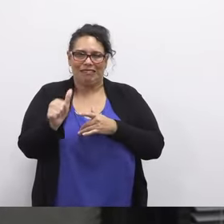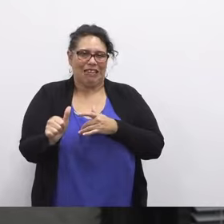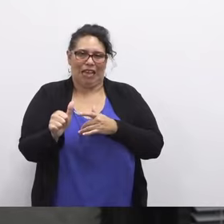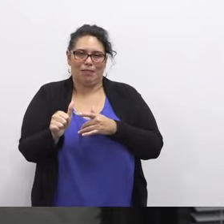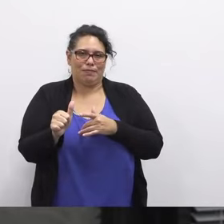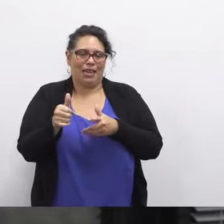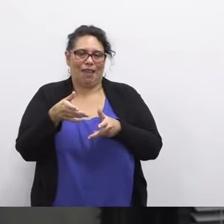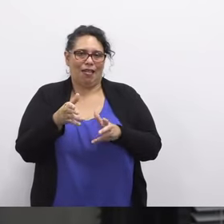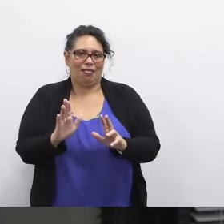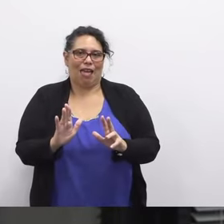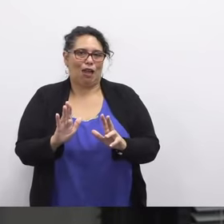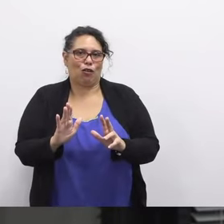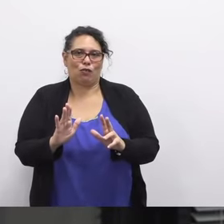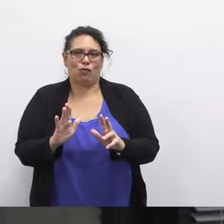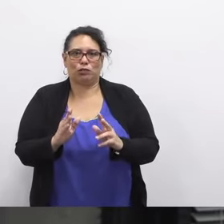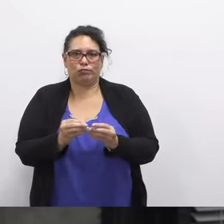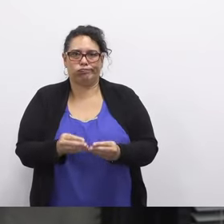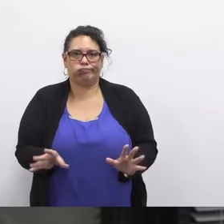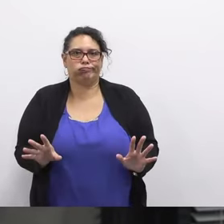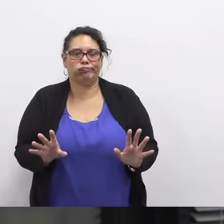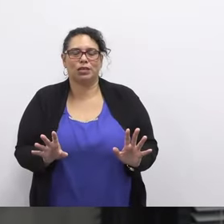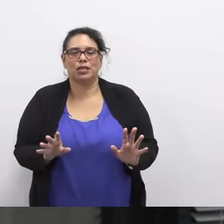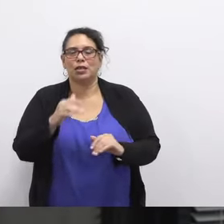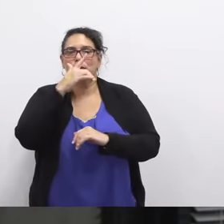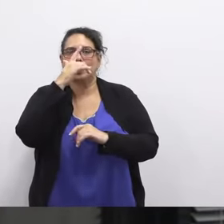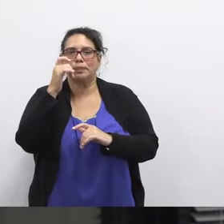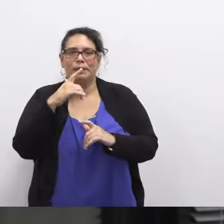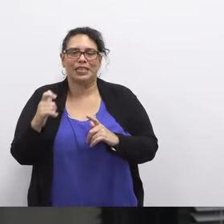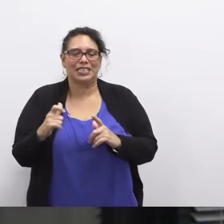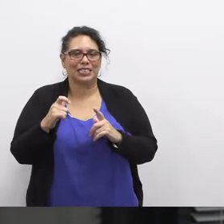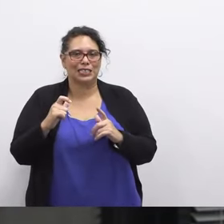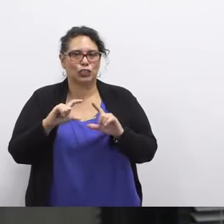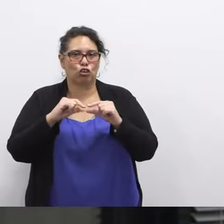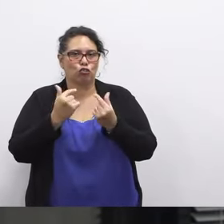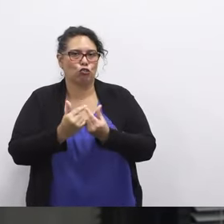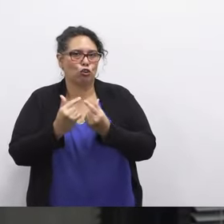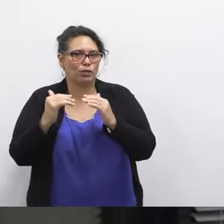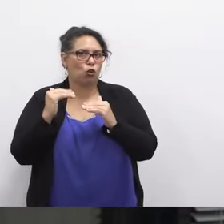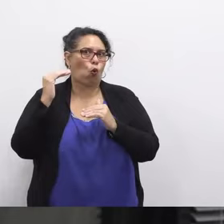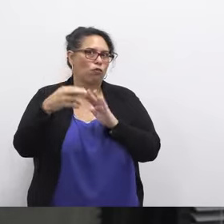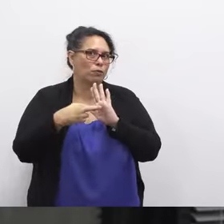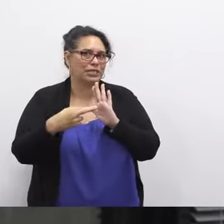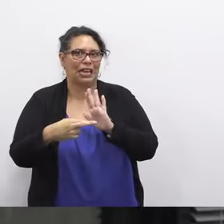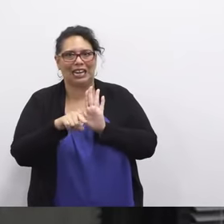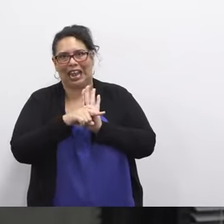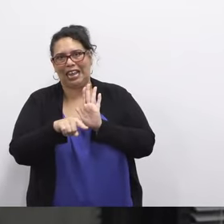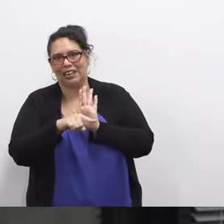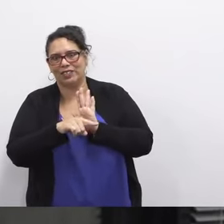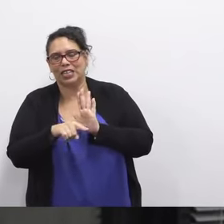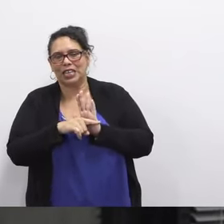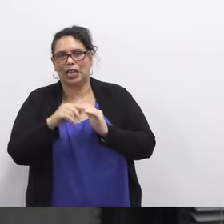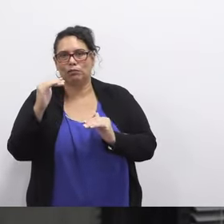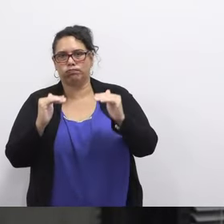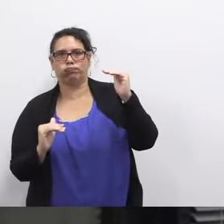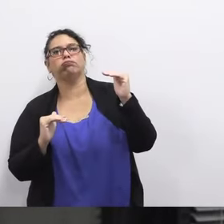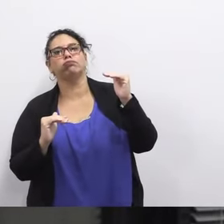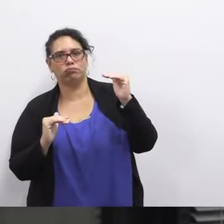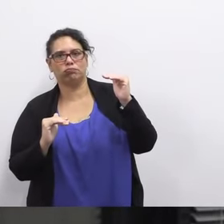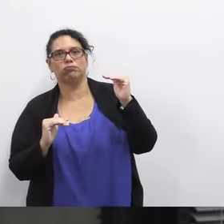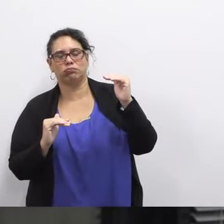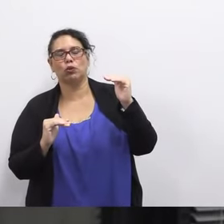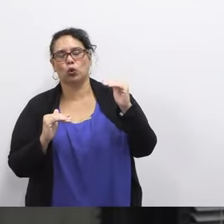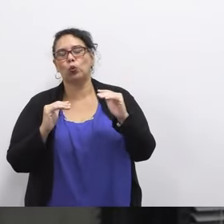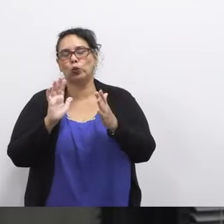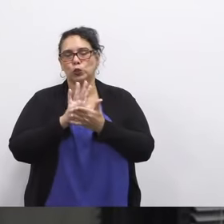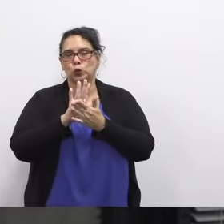dwindle uninvested from a group that is overrepresented in negative academic indicators and disproportionately interacts with school safety